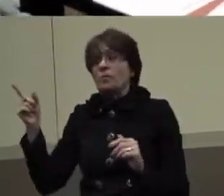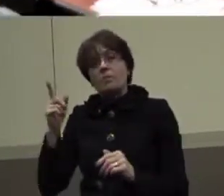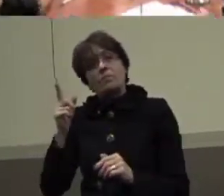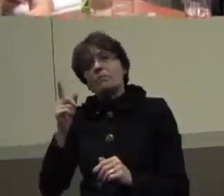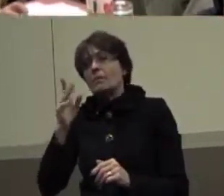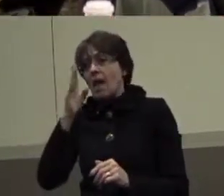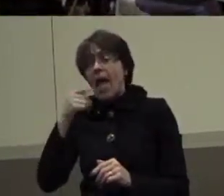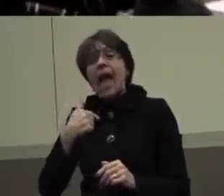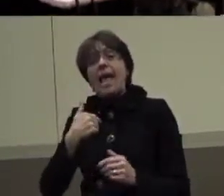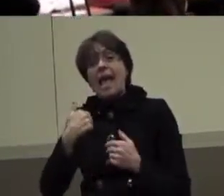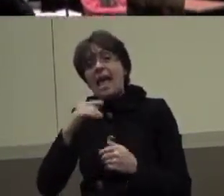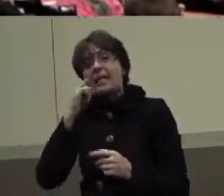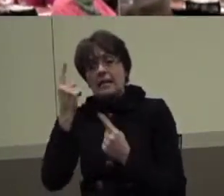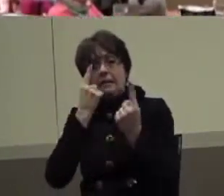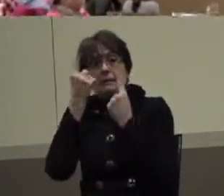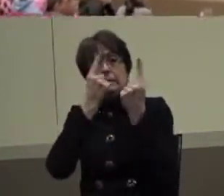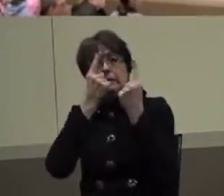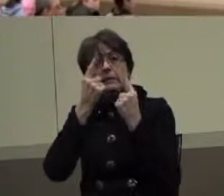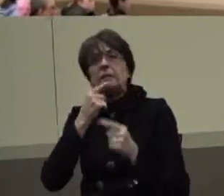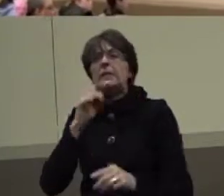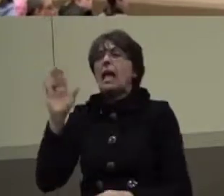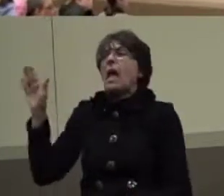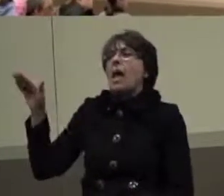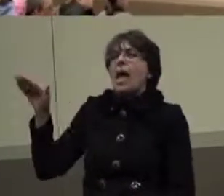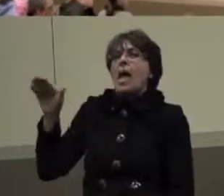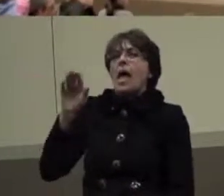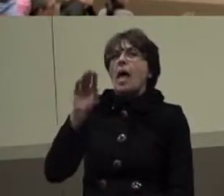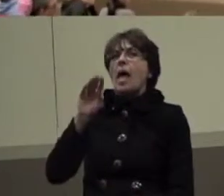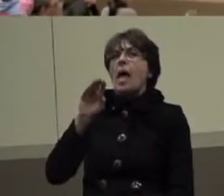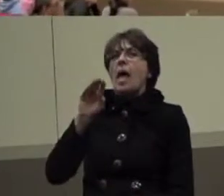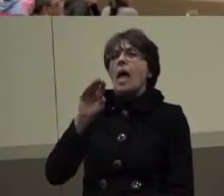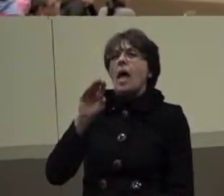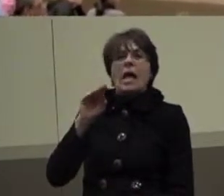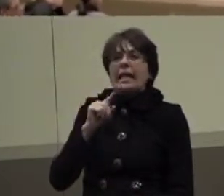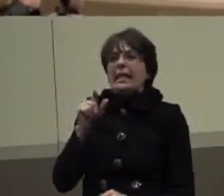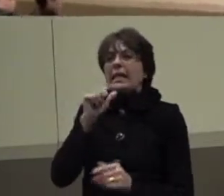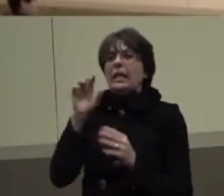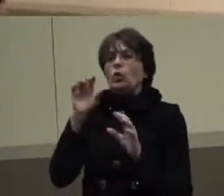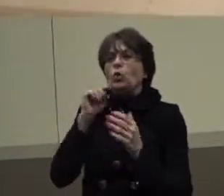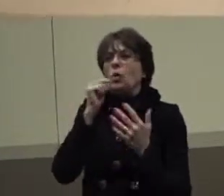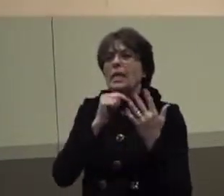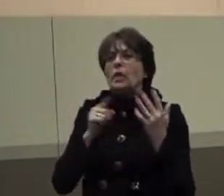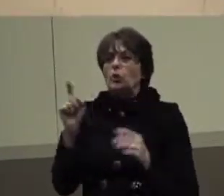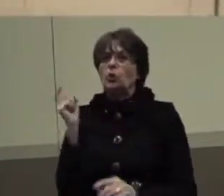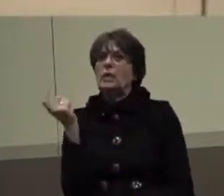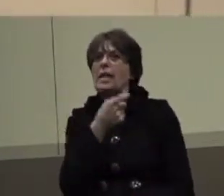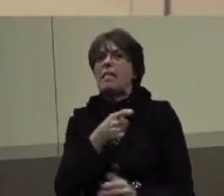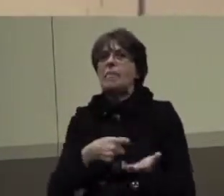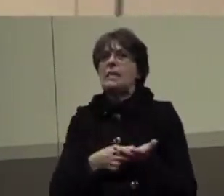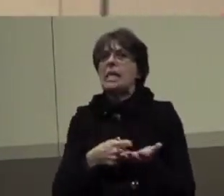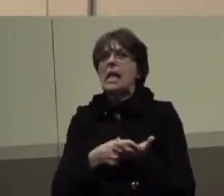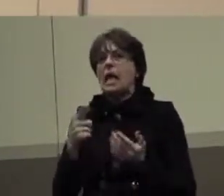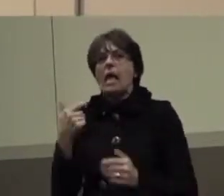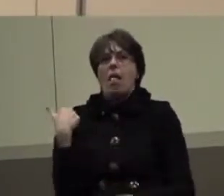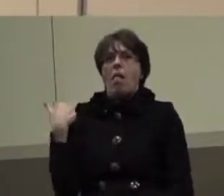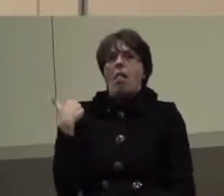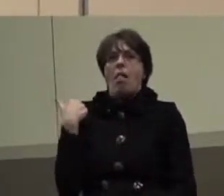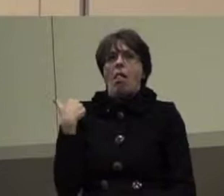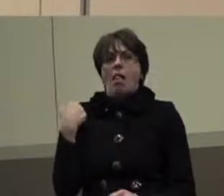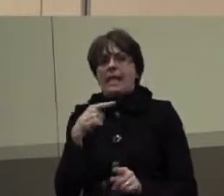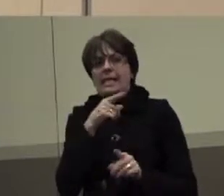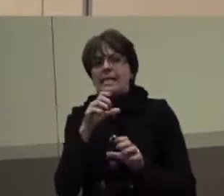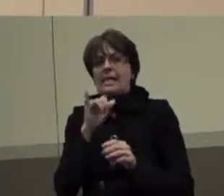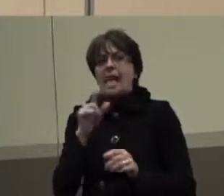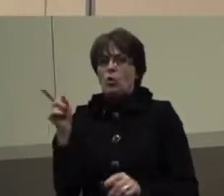goodness, had kids come running up to me and say, Miss Riffle, he didn't do this, you should give him a ticket. Miss Riffle, he